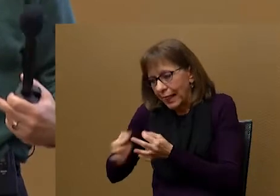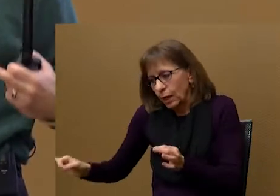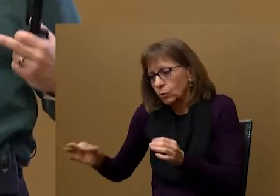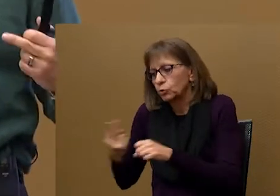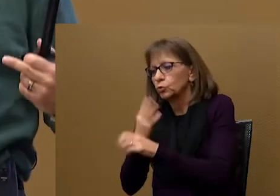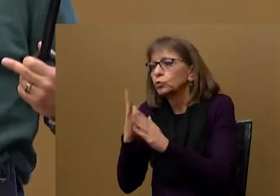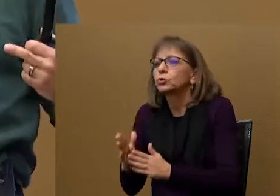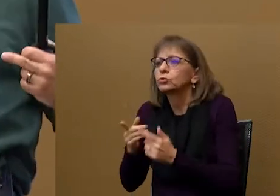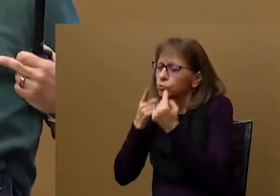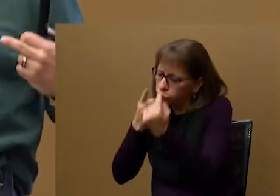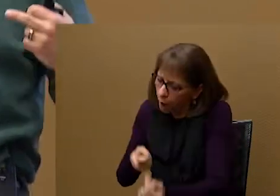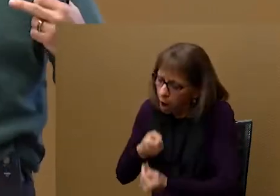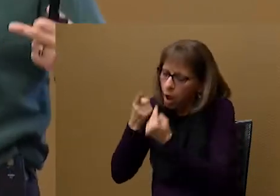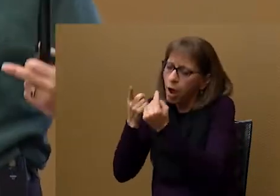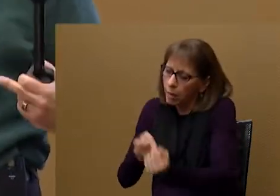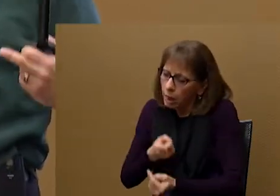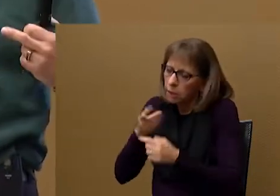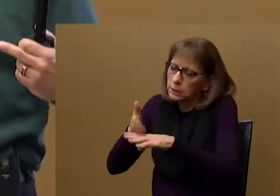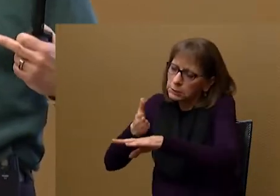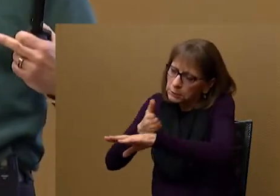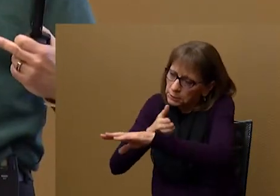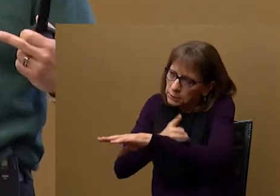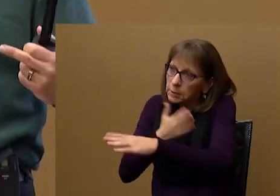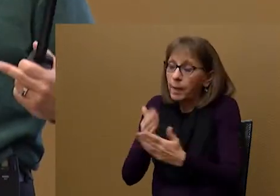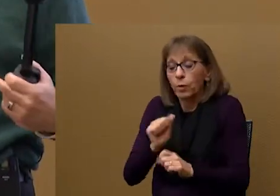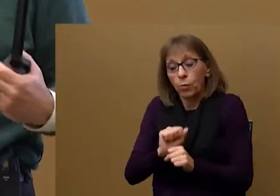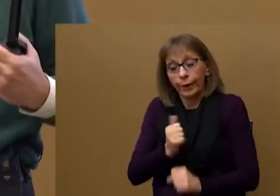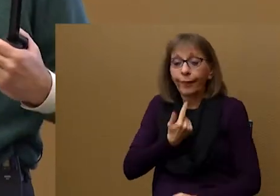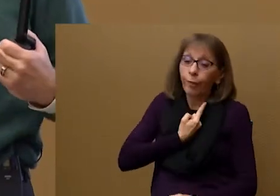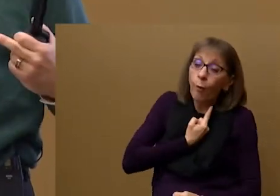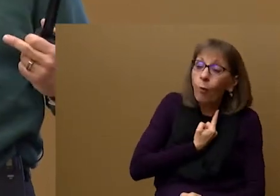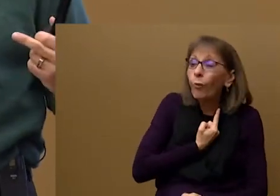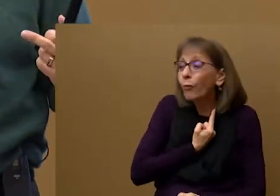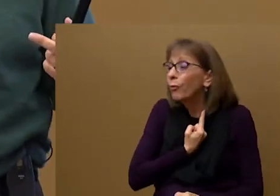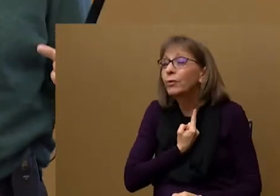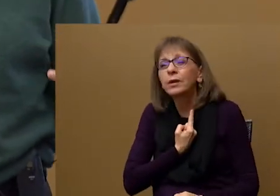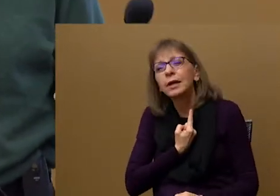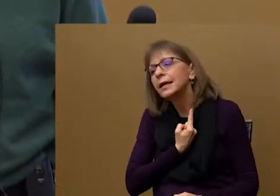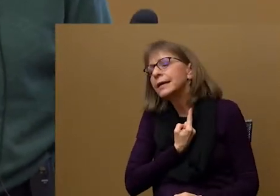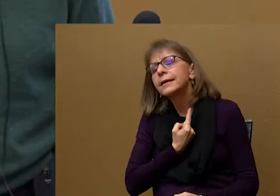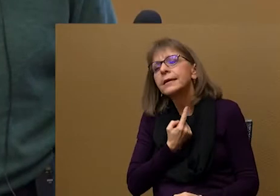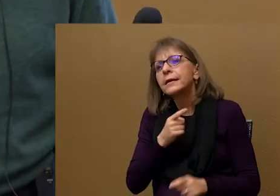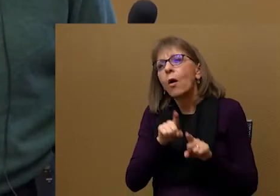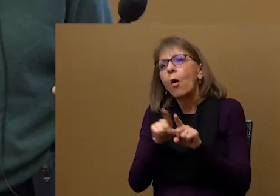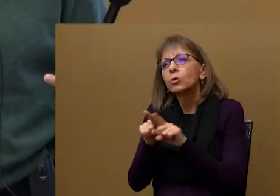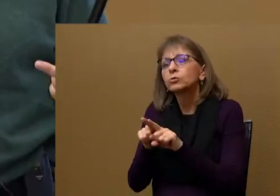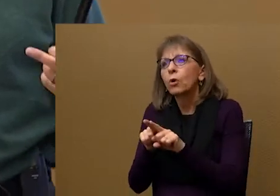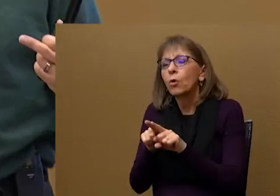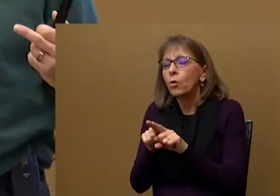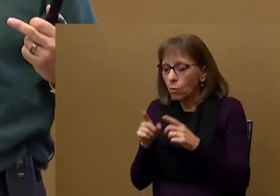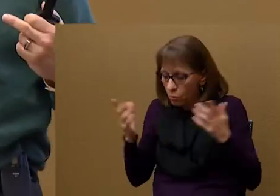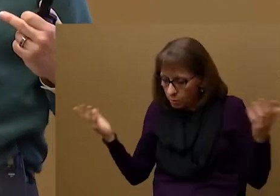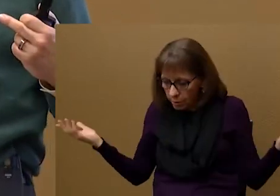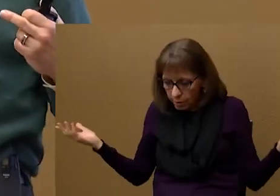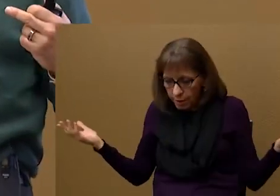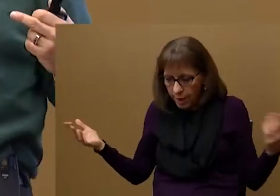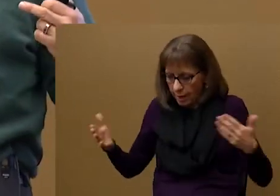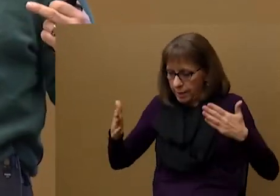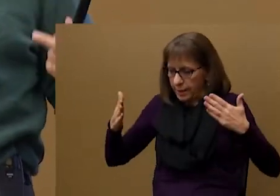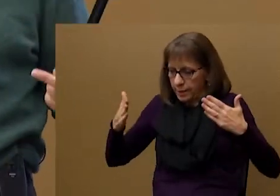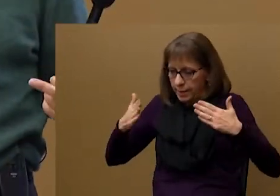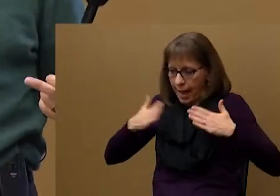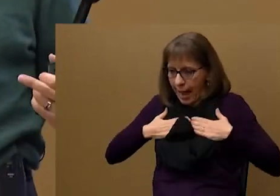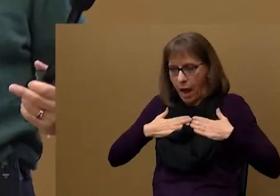language users, struggling often throughout your life to get better and better at sign. Maybe working alone. And also